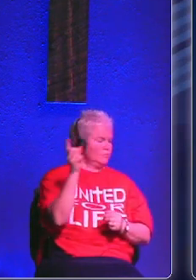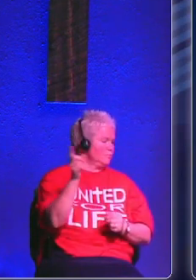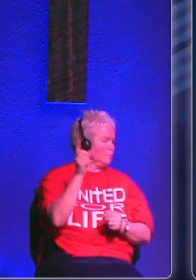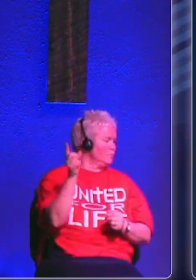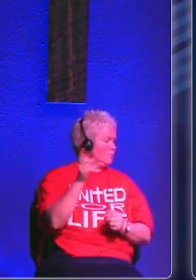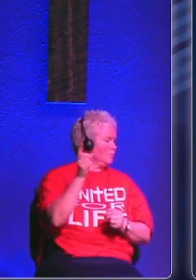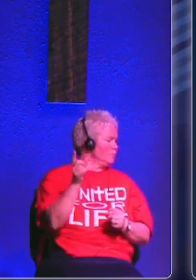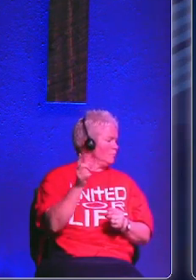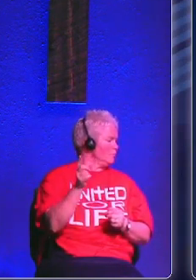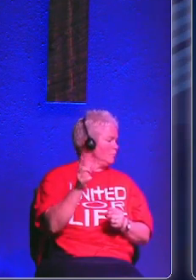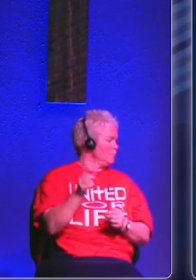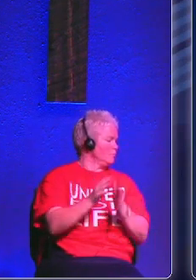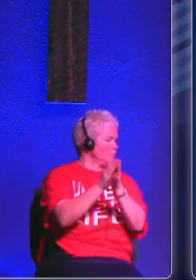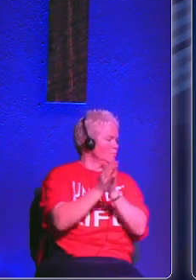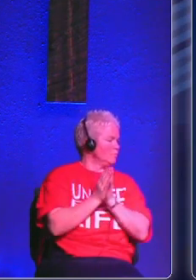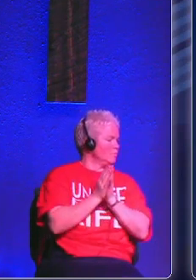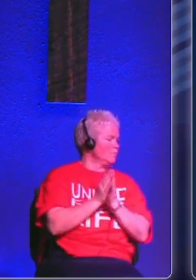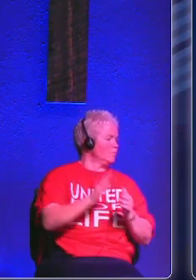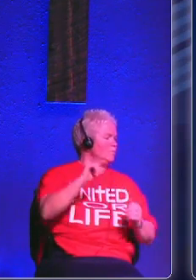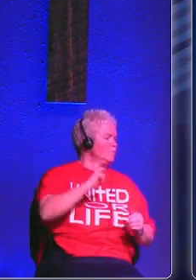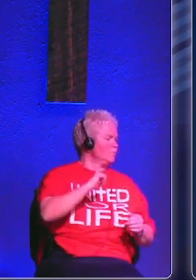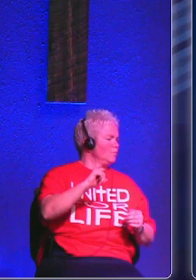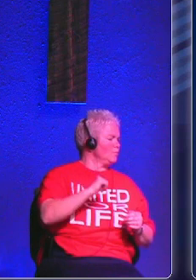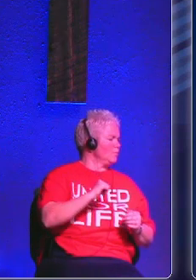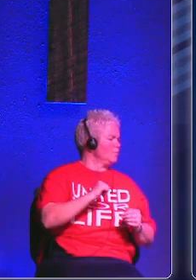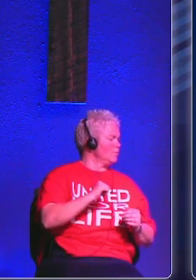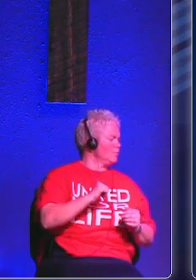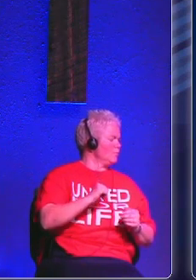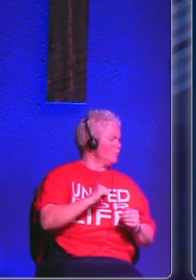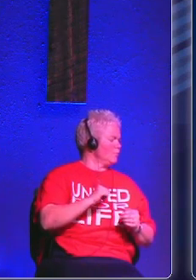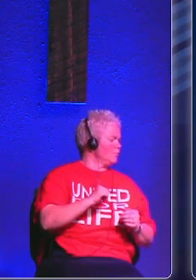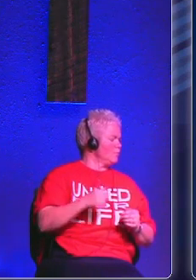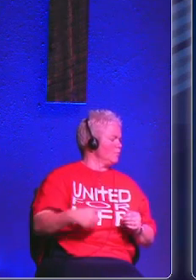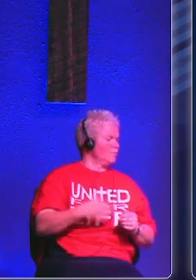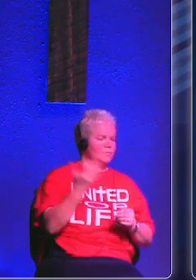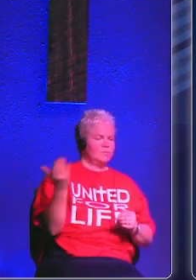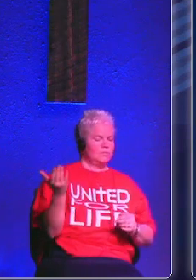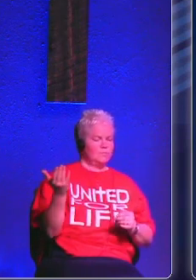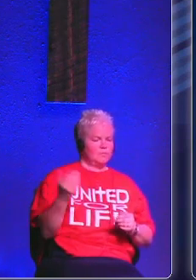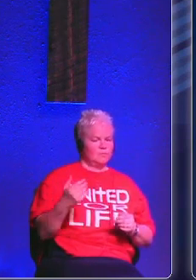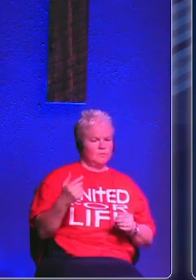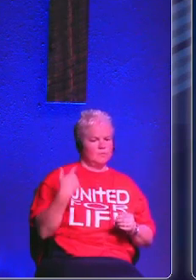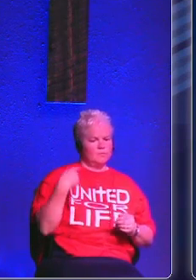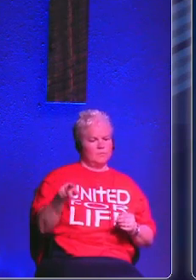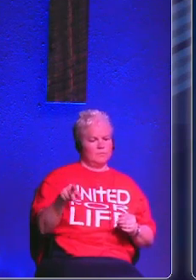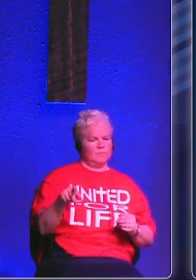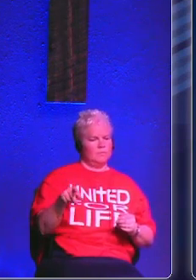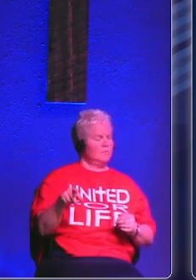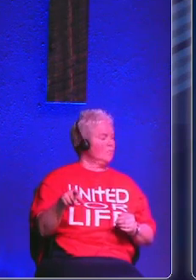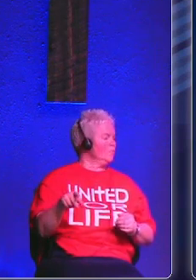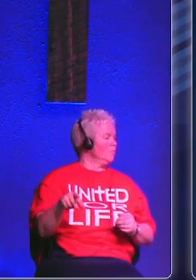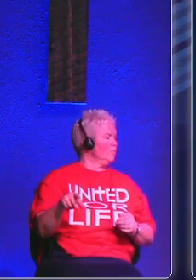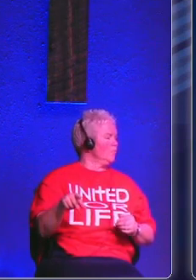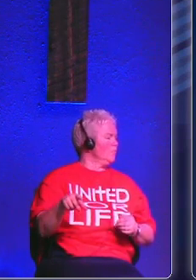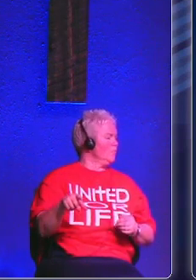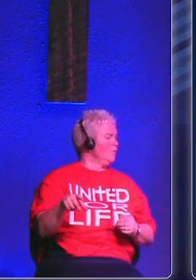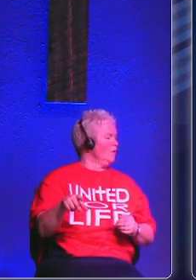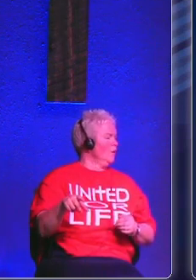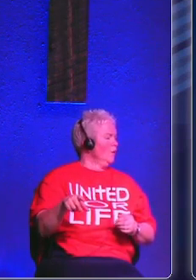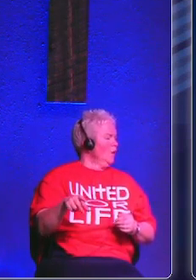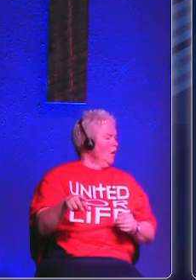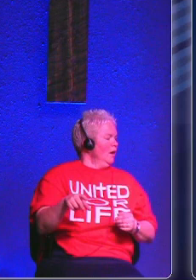something. So I ask myself, so why are other religions and some other